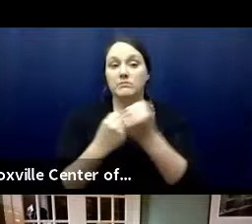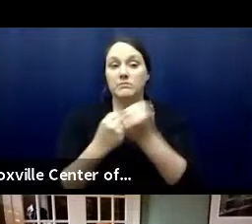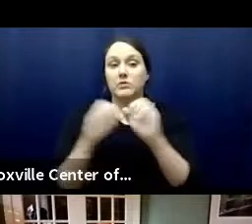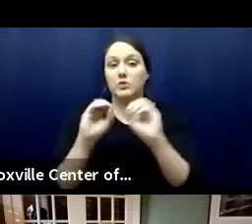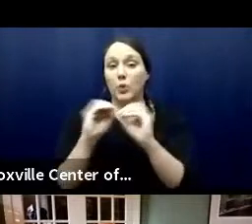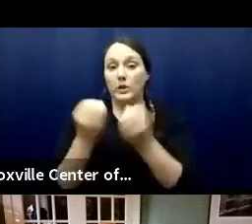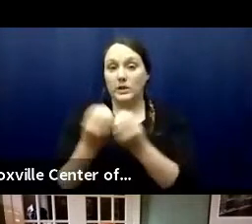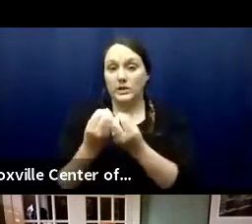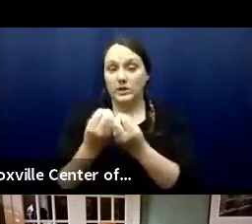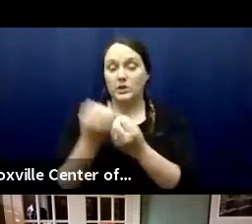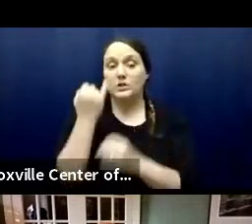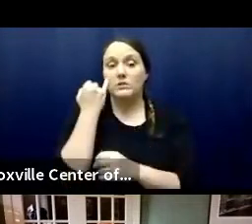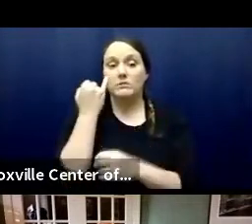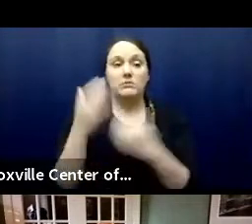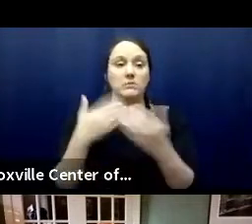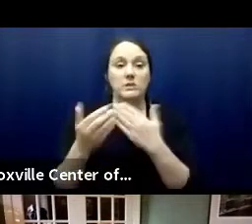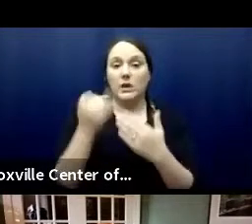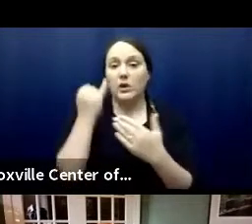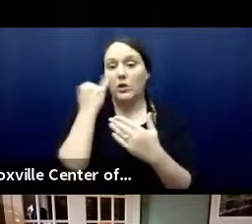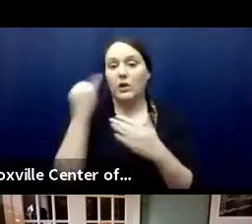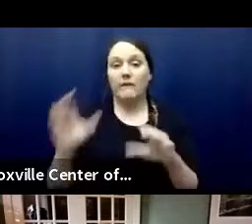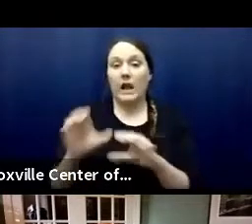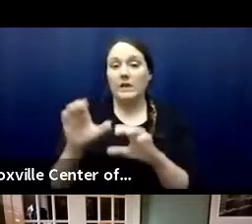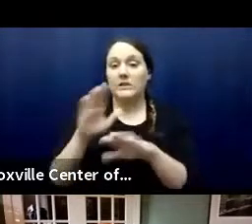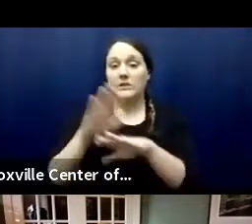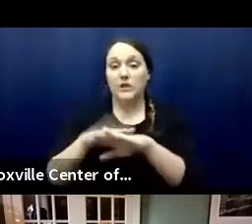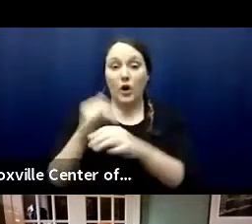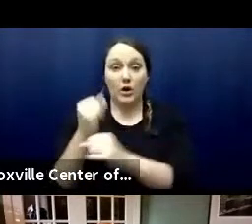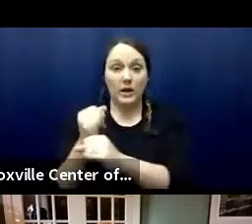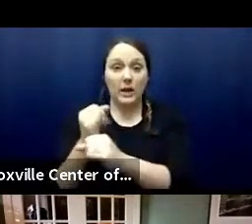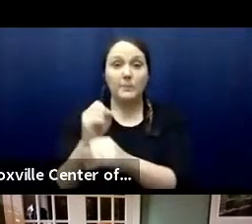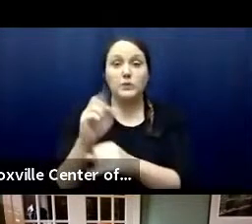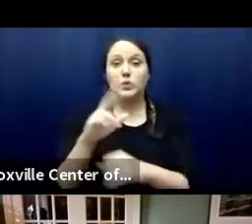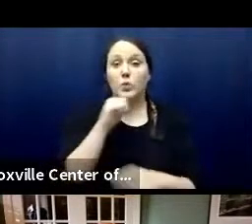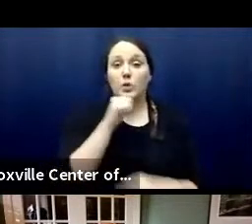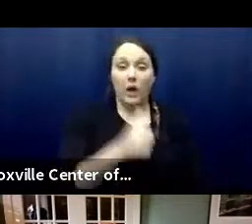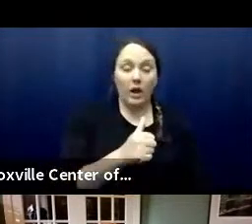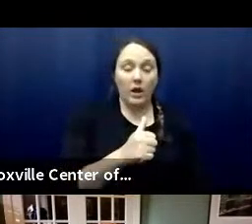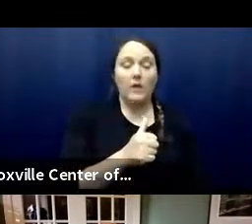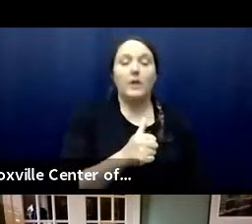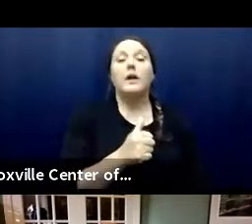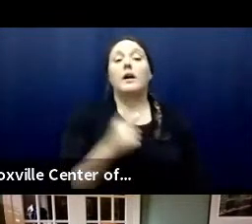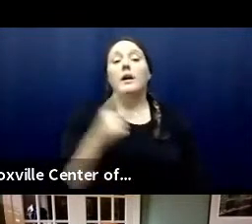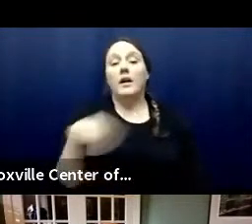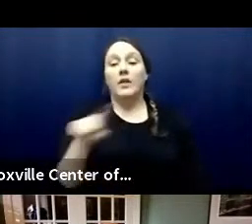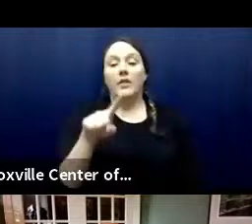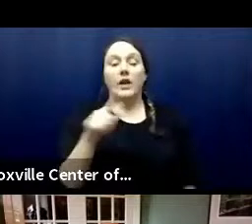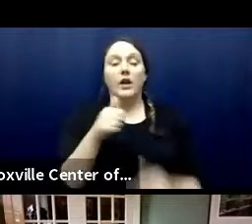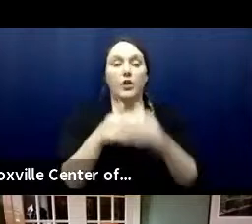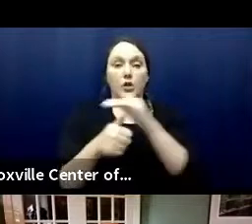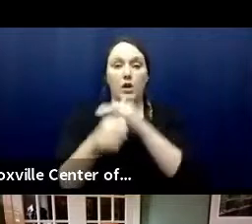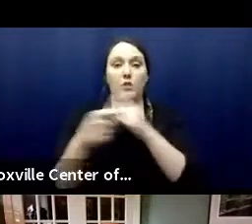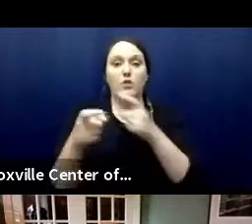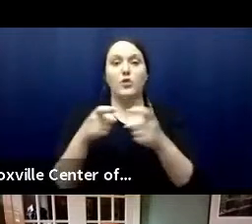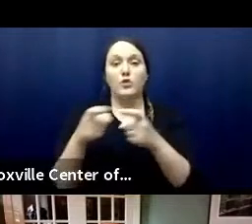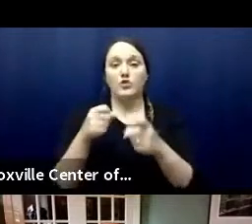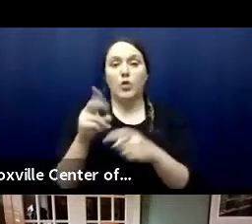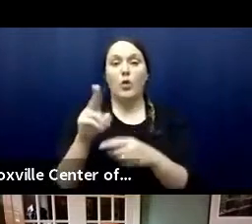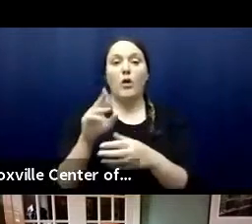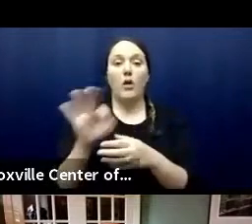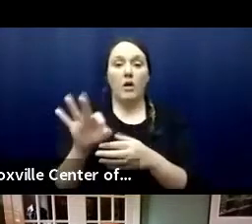organization, whether their activities were on campus or off campus, that they were under control of